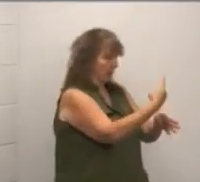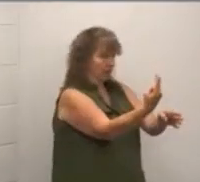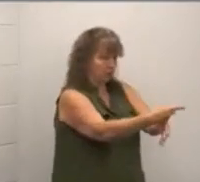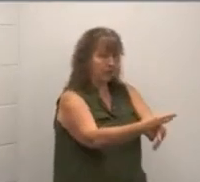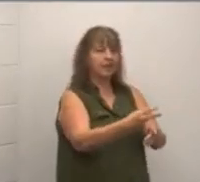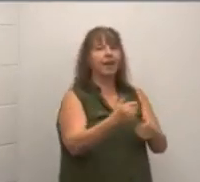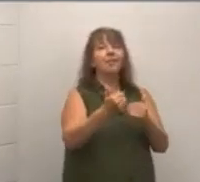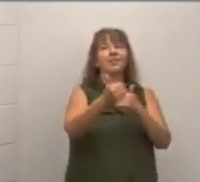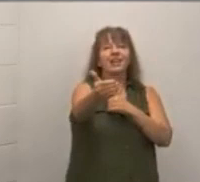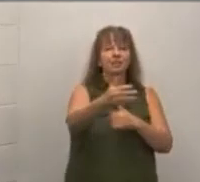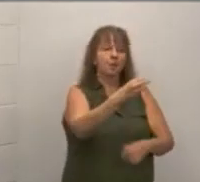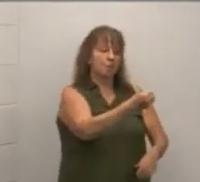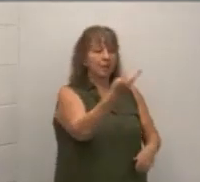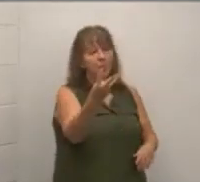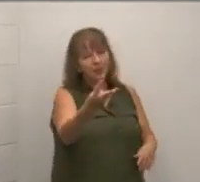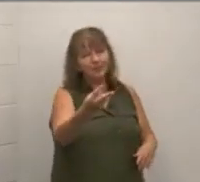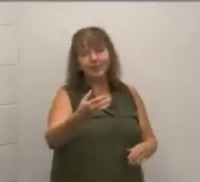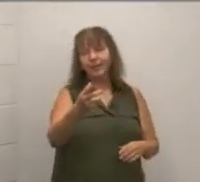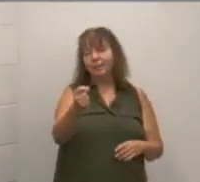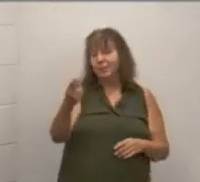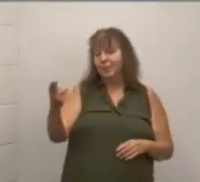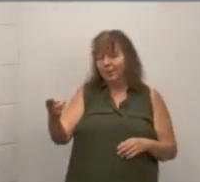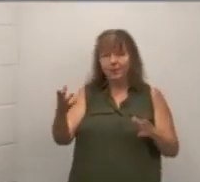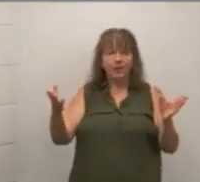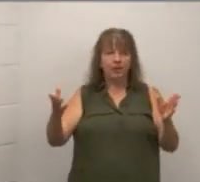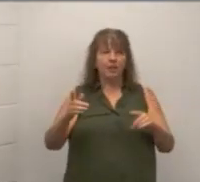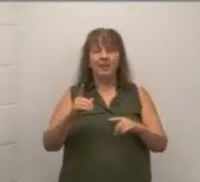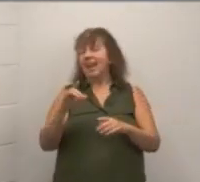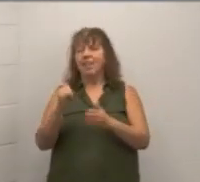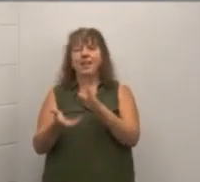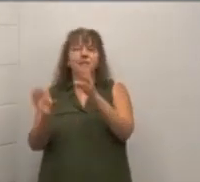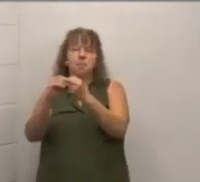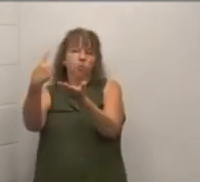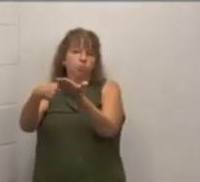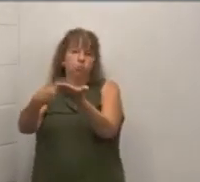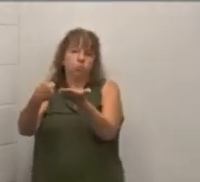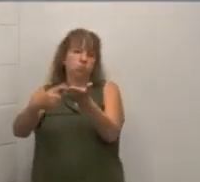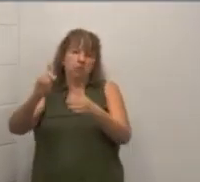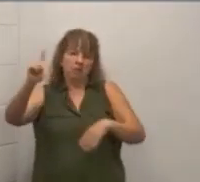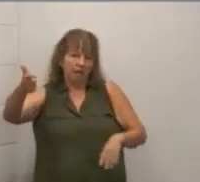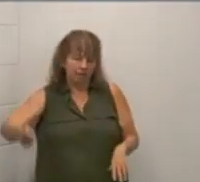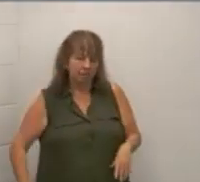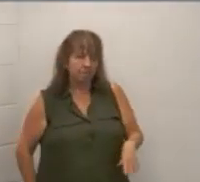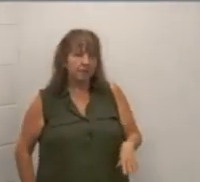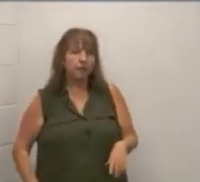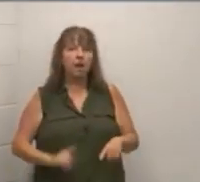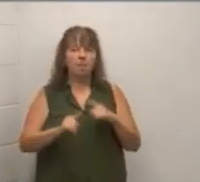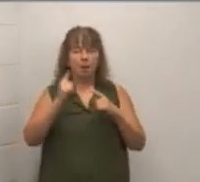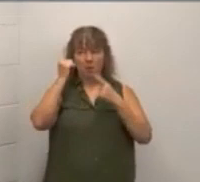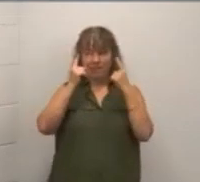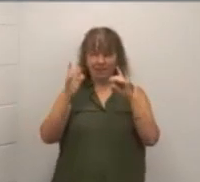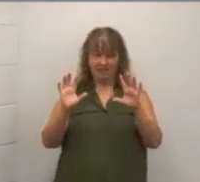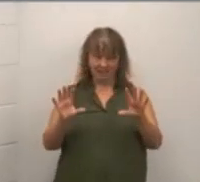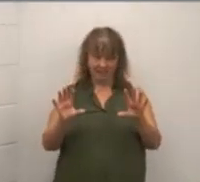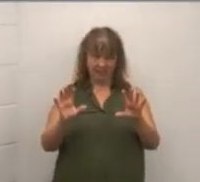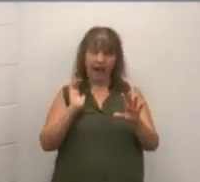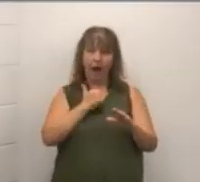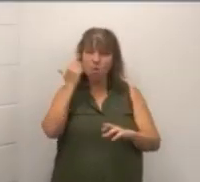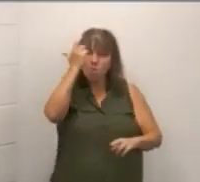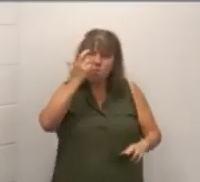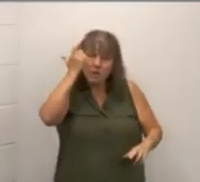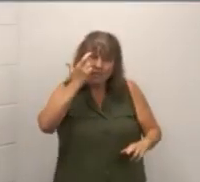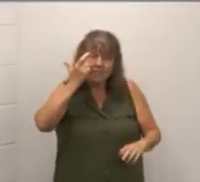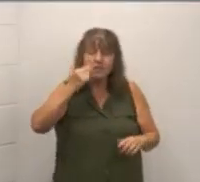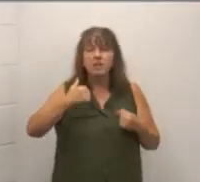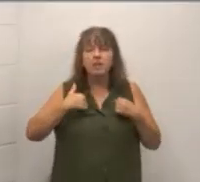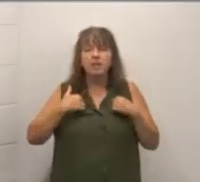So more to come with regards to the first week at secondary, but the thinking is how can we get students in